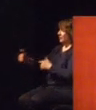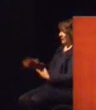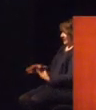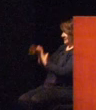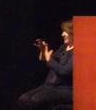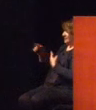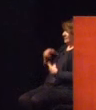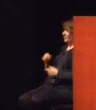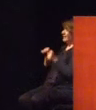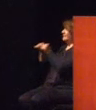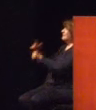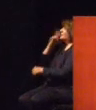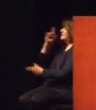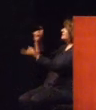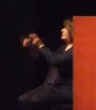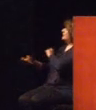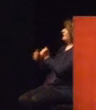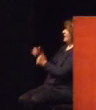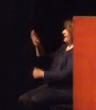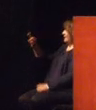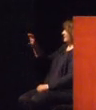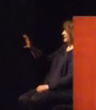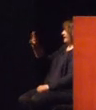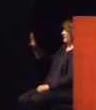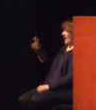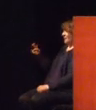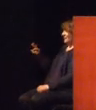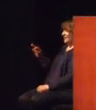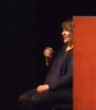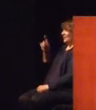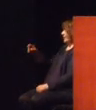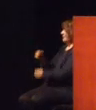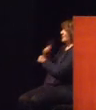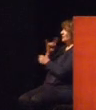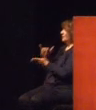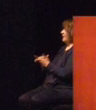especially as we continue to see changes with the SCFF, make sure that we are being